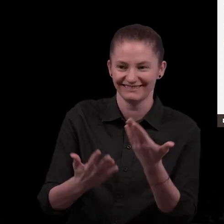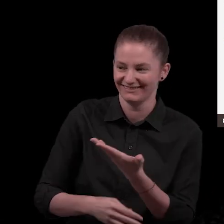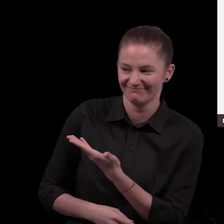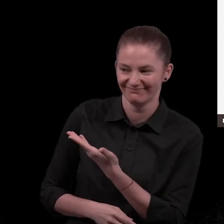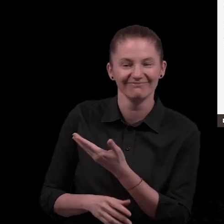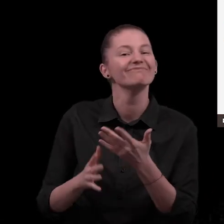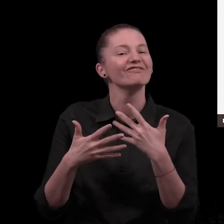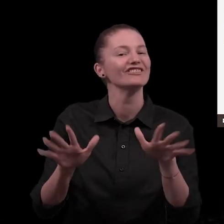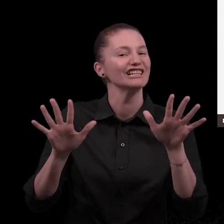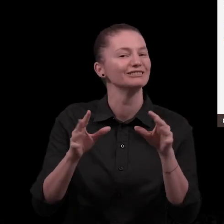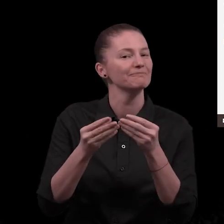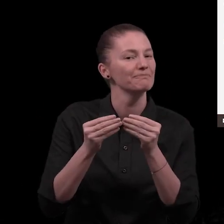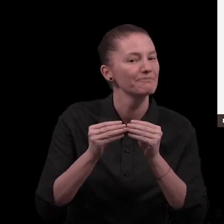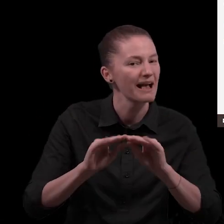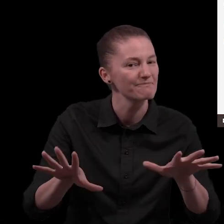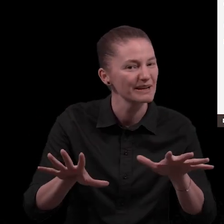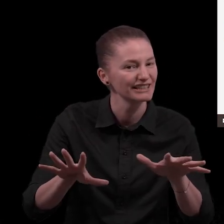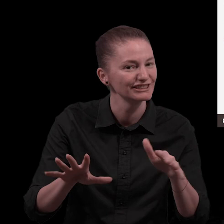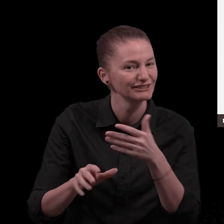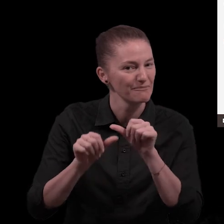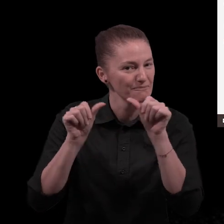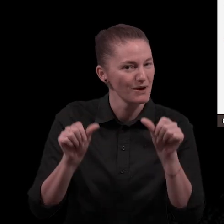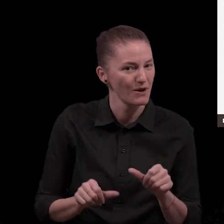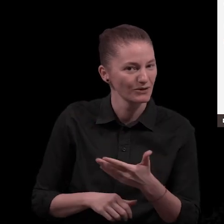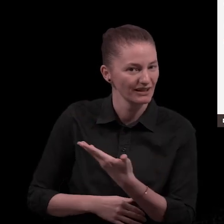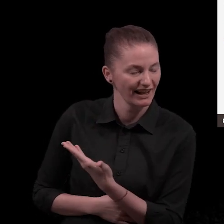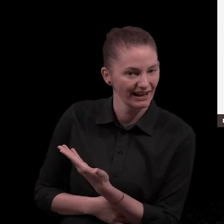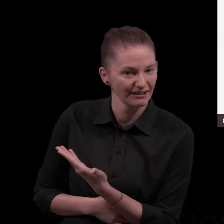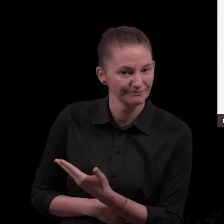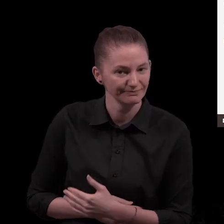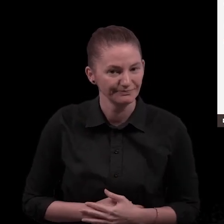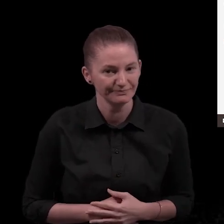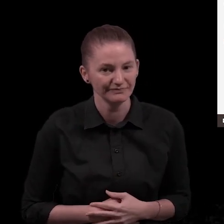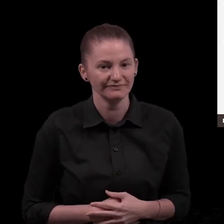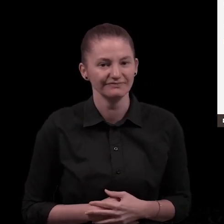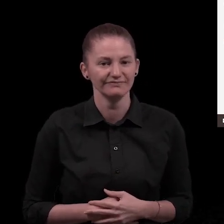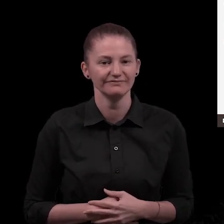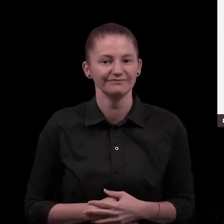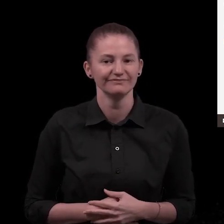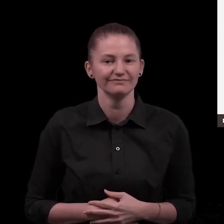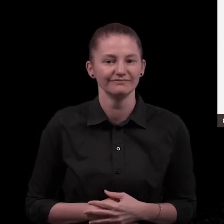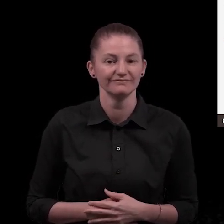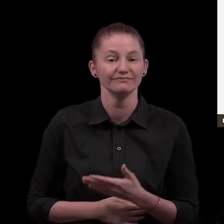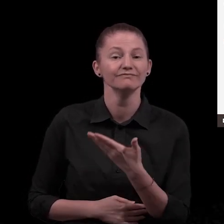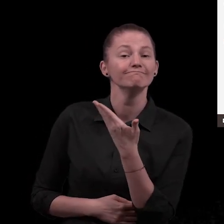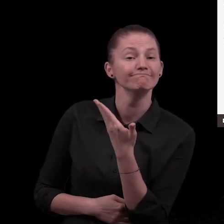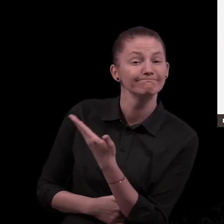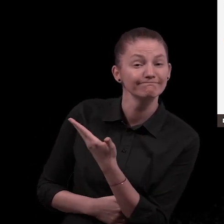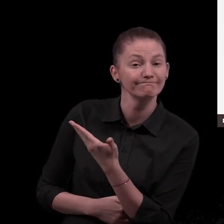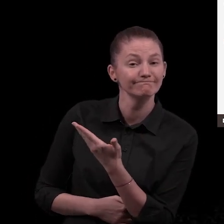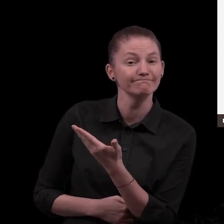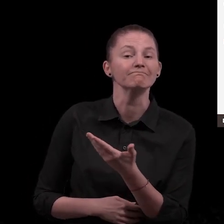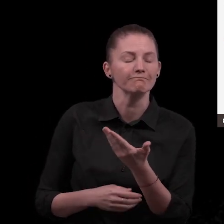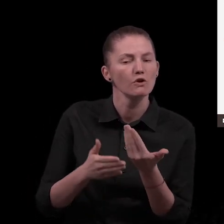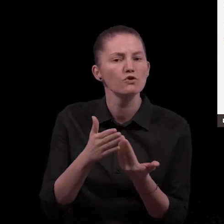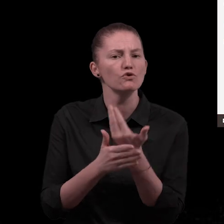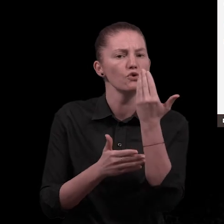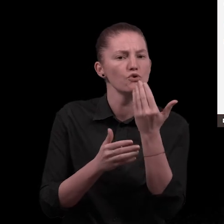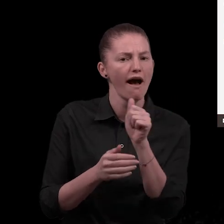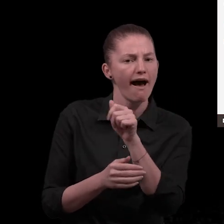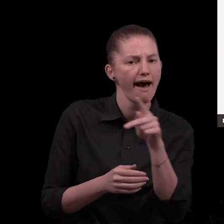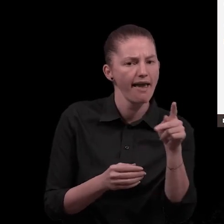We can see that my model has been trained. We can see a sample here. We can see the selected fields. Let's do a quick test to see what it